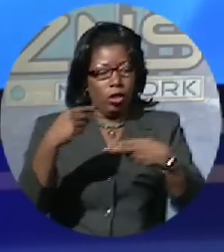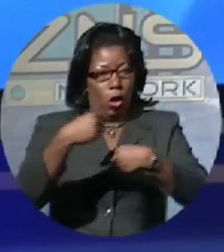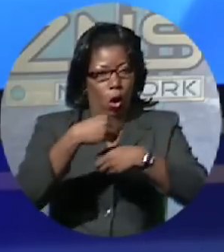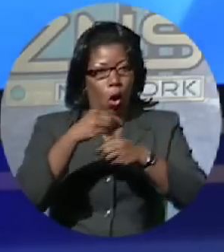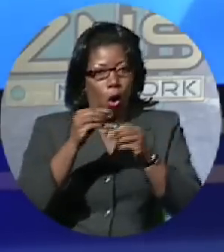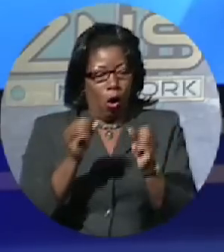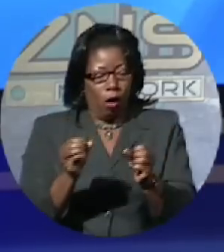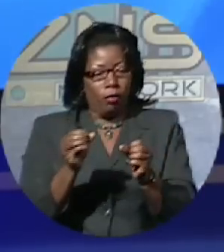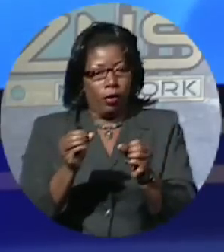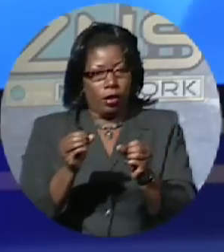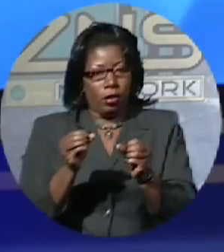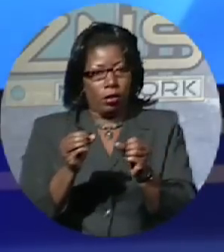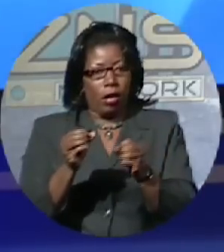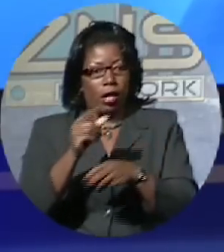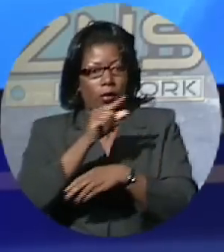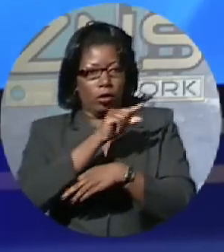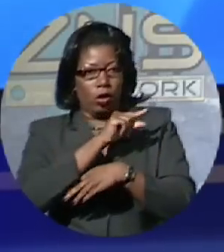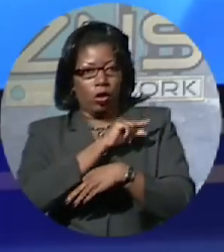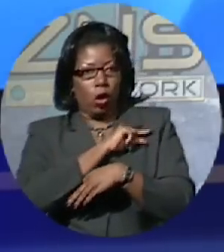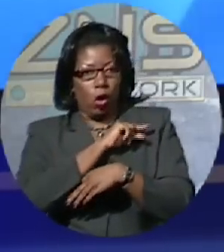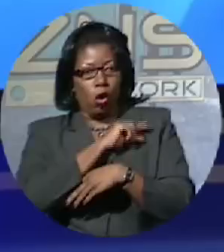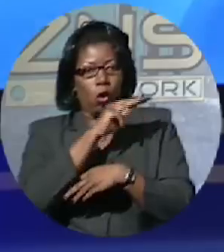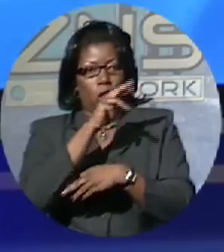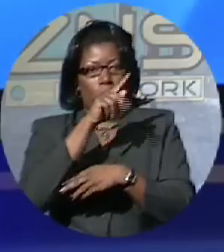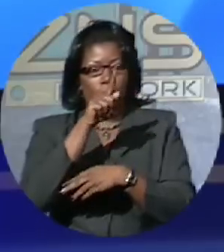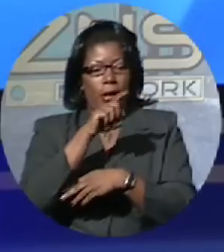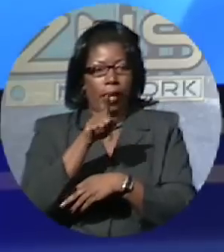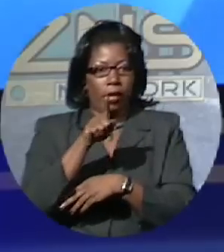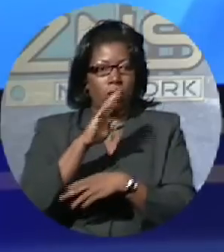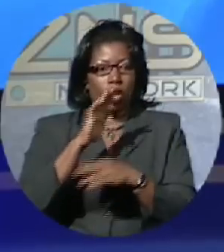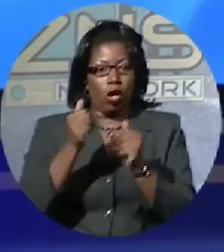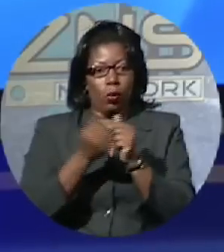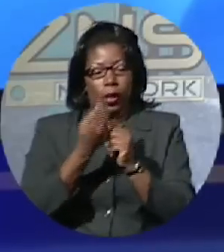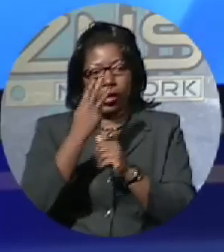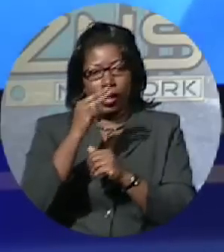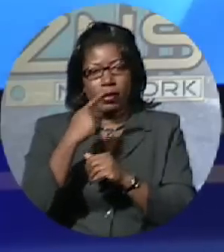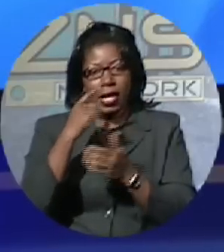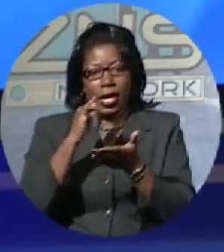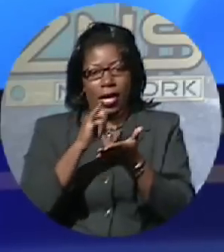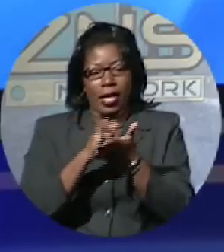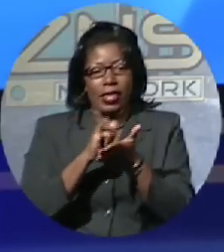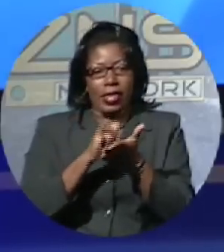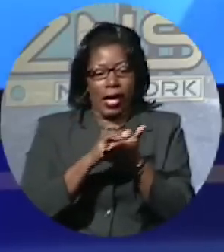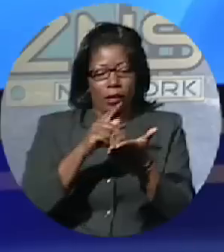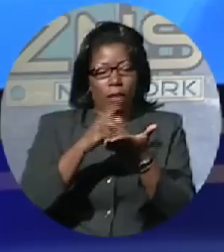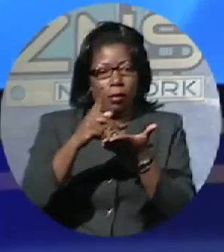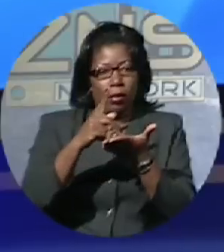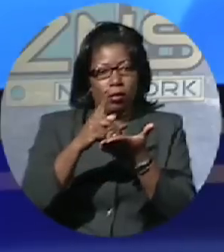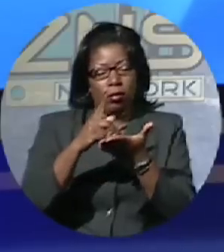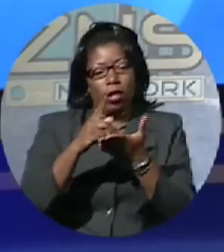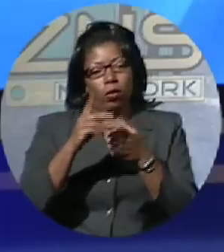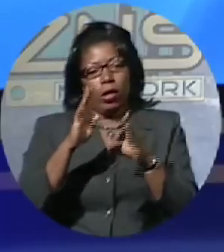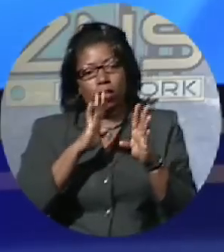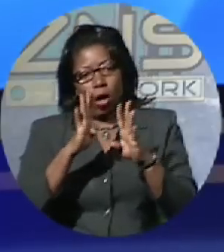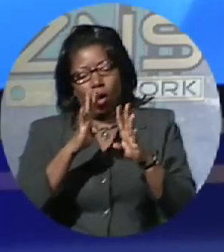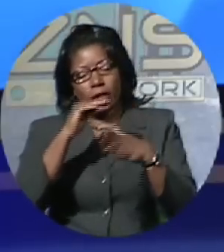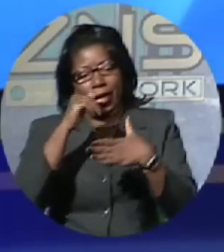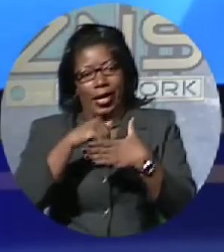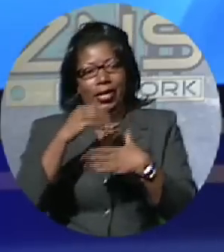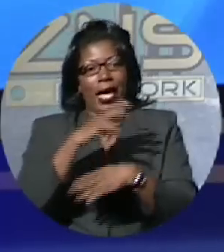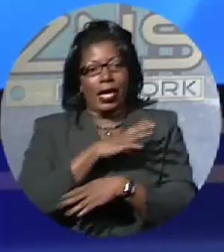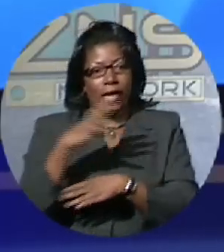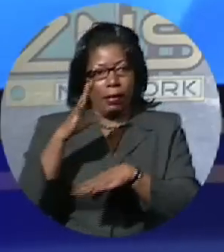Health Minister Dr. Perry Gomez. Dr. Gomez says the issues with salary packages were dealt with in cabinet on